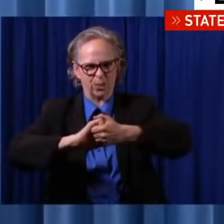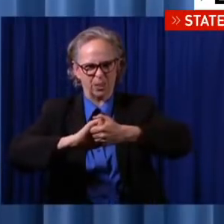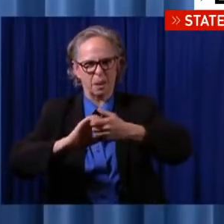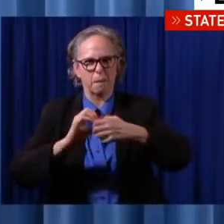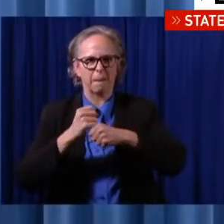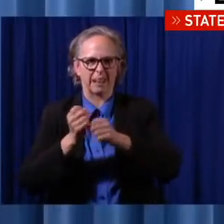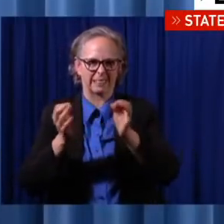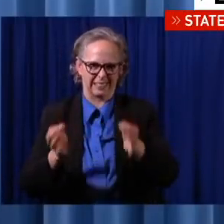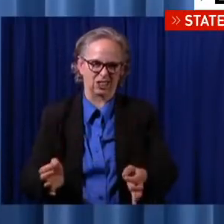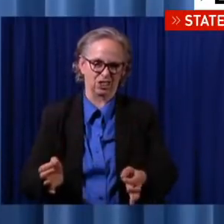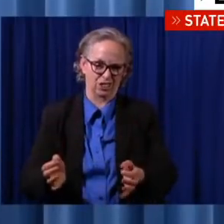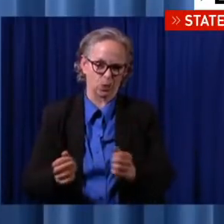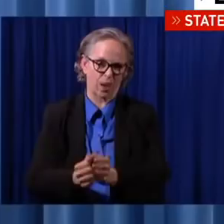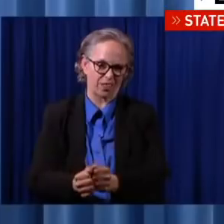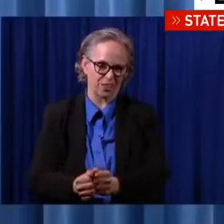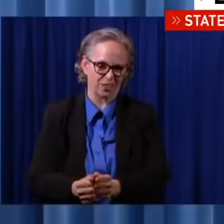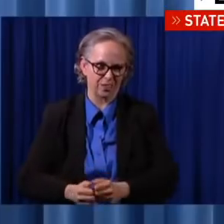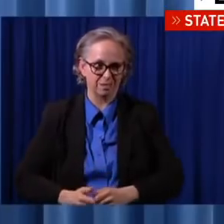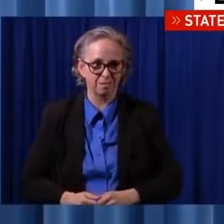the next 10 days